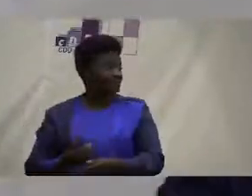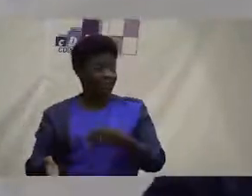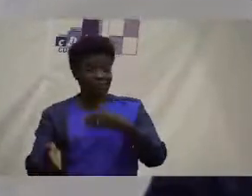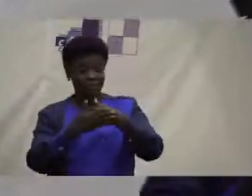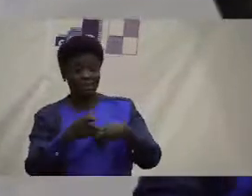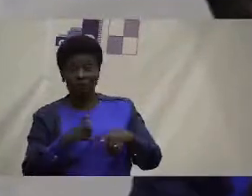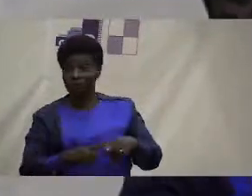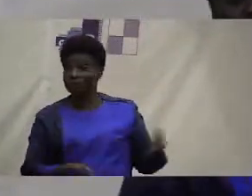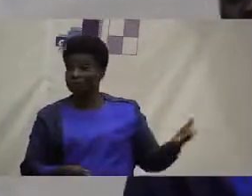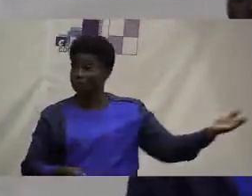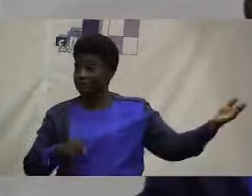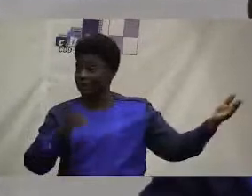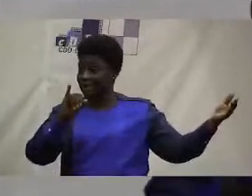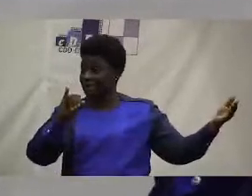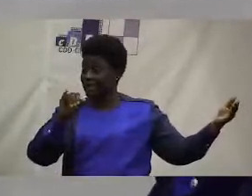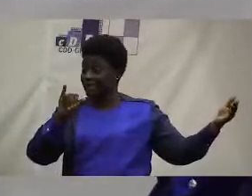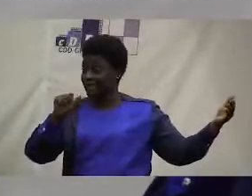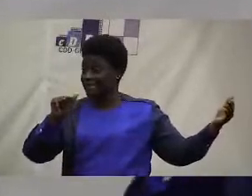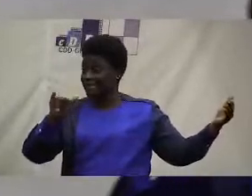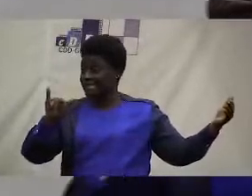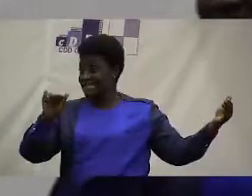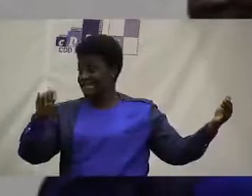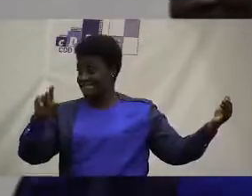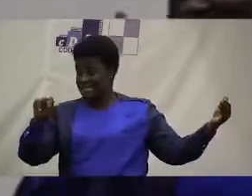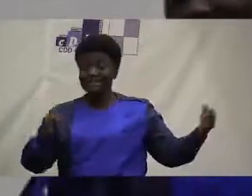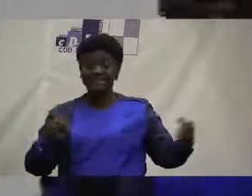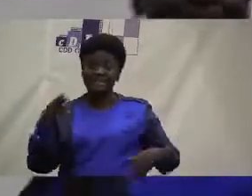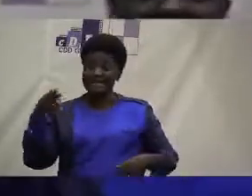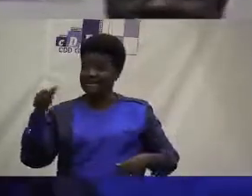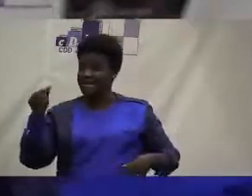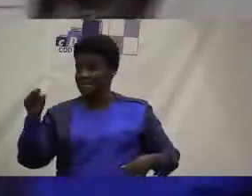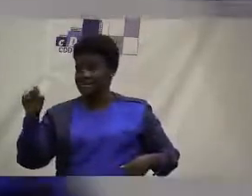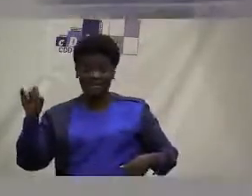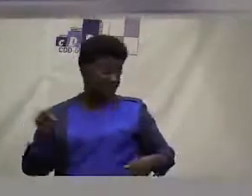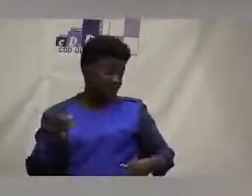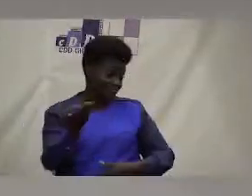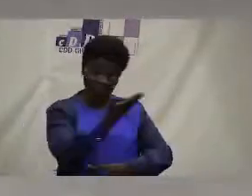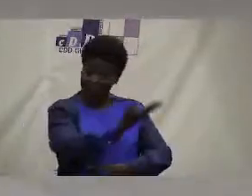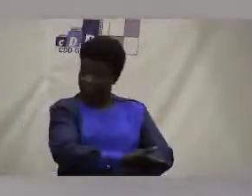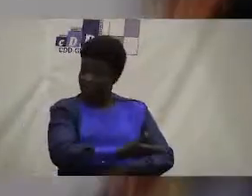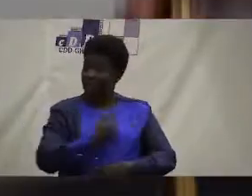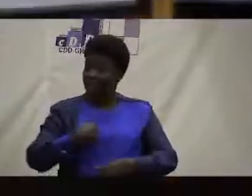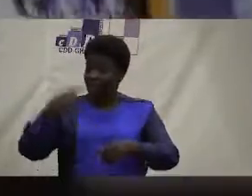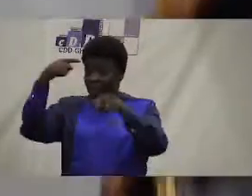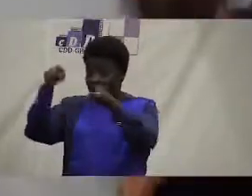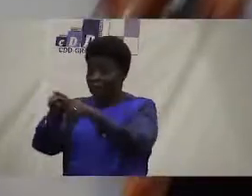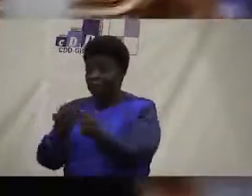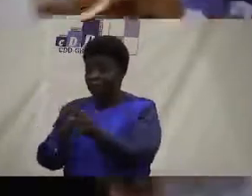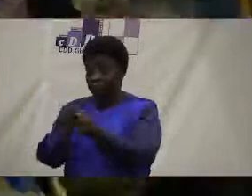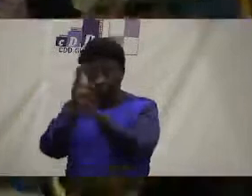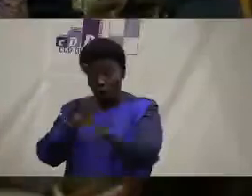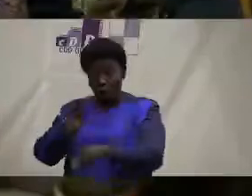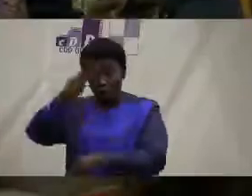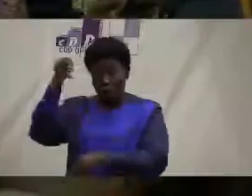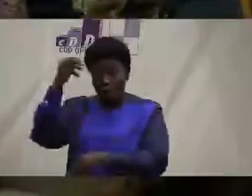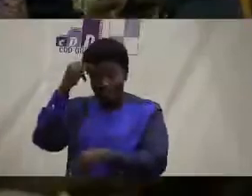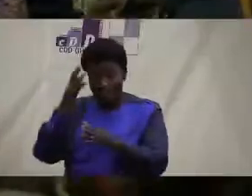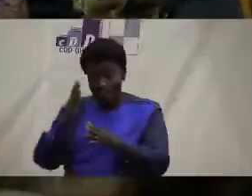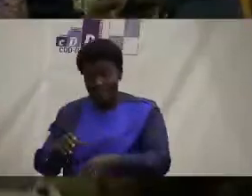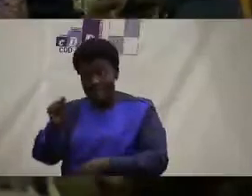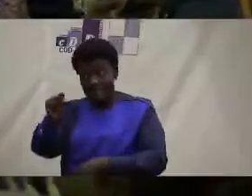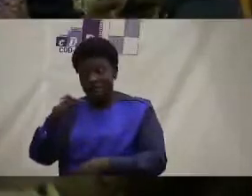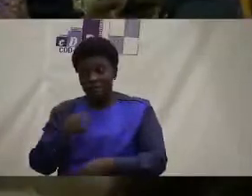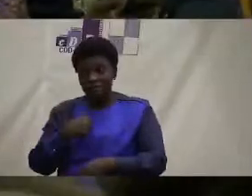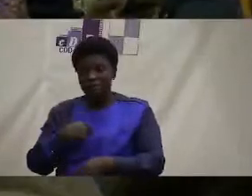Hidayat Hassan. Thank you very much. I agree with the Honorable Minister. I think that our work will have to be defined